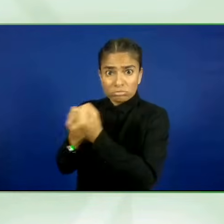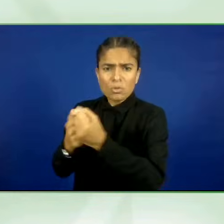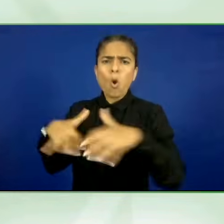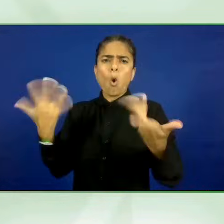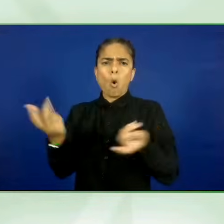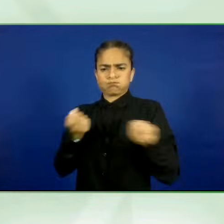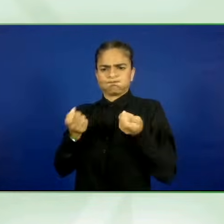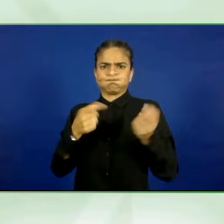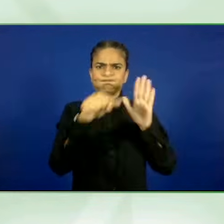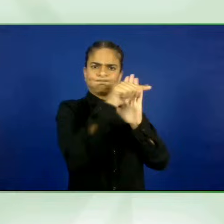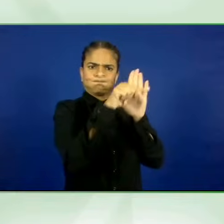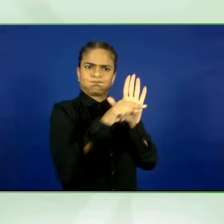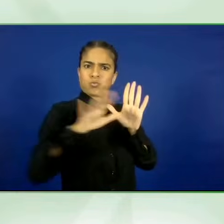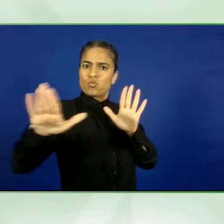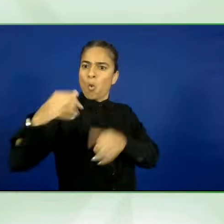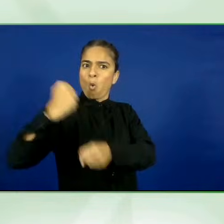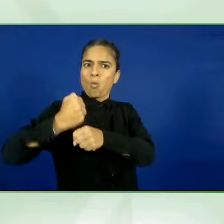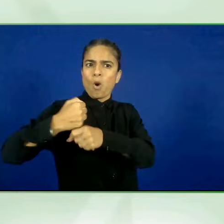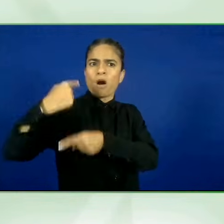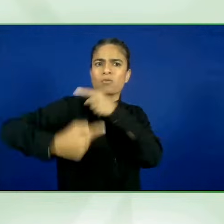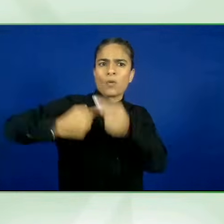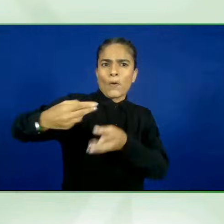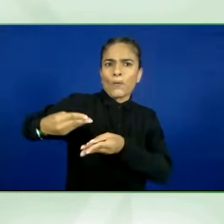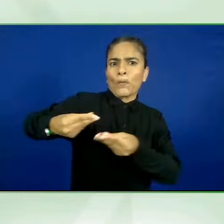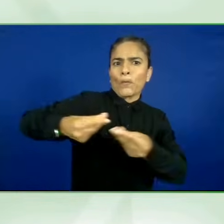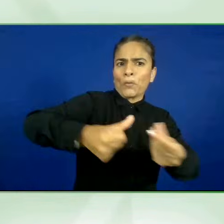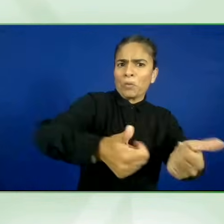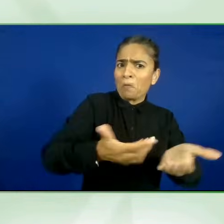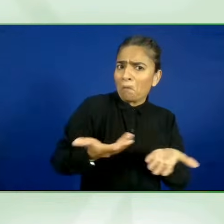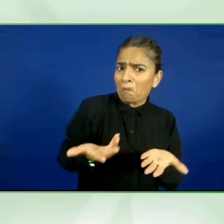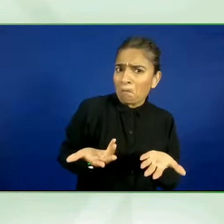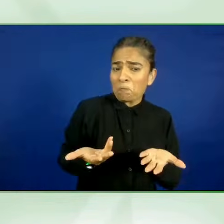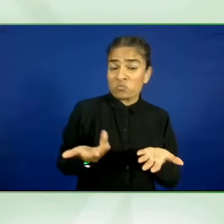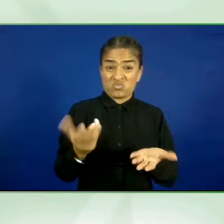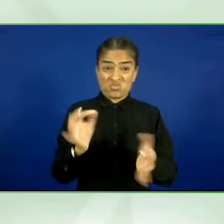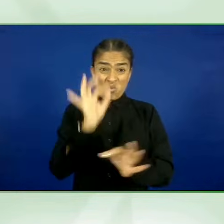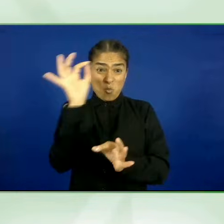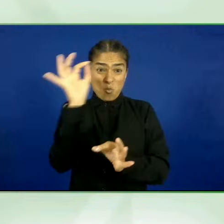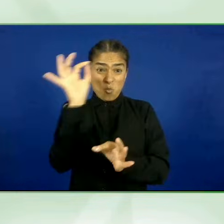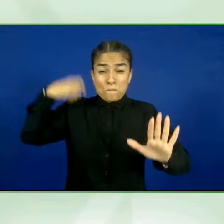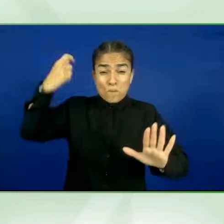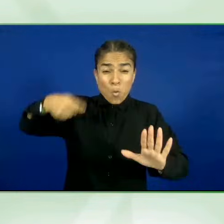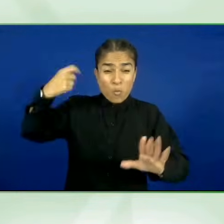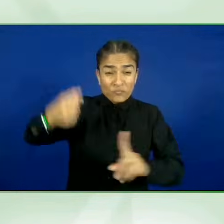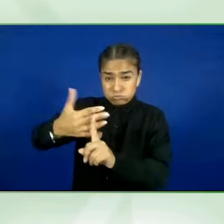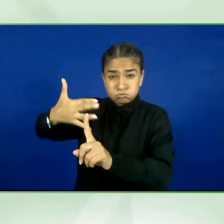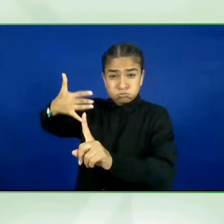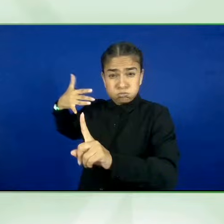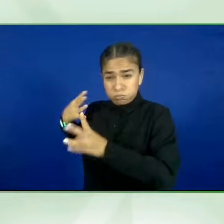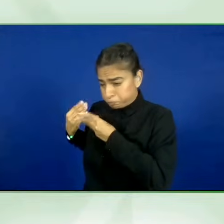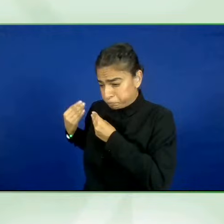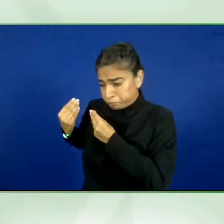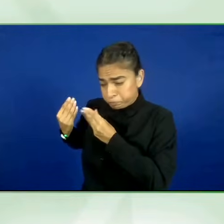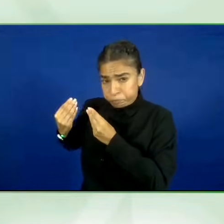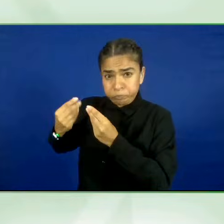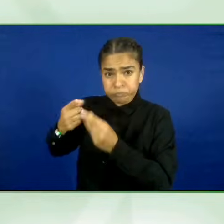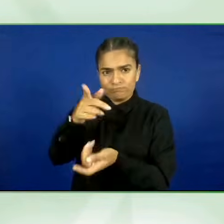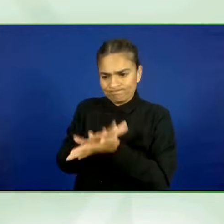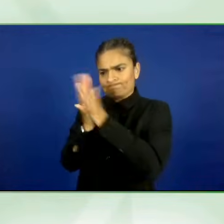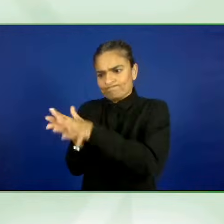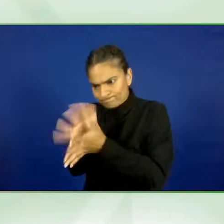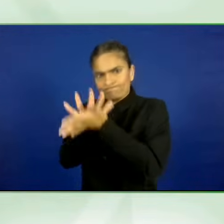to make this large number of films accessible for the blind and deaf and hearing